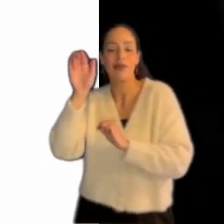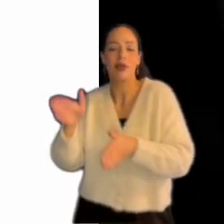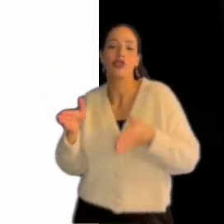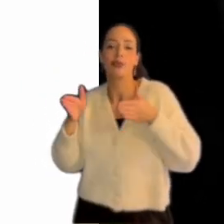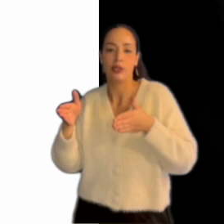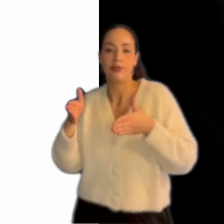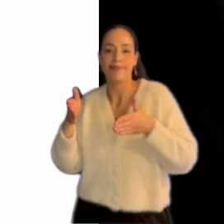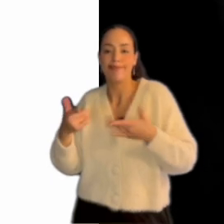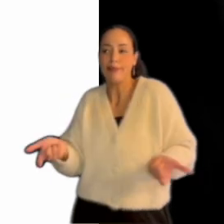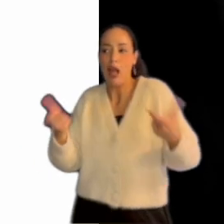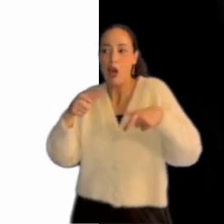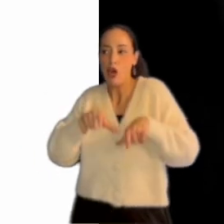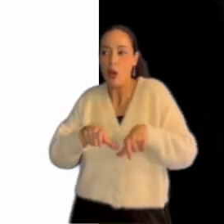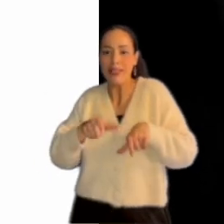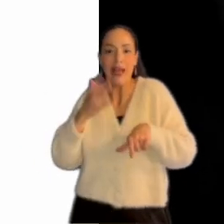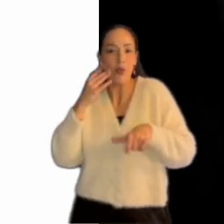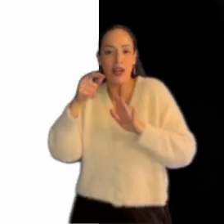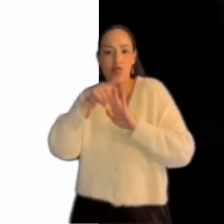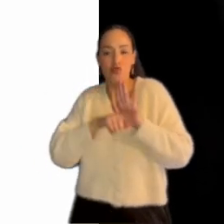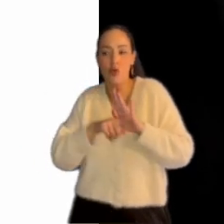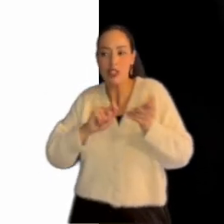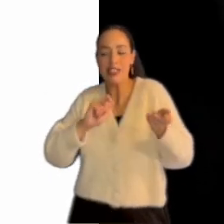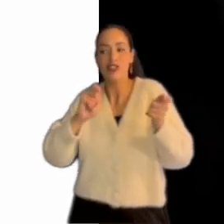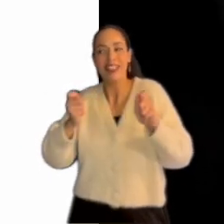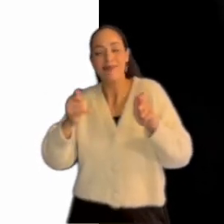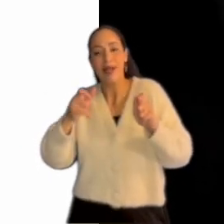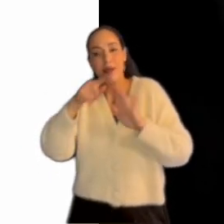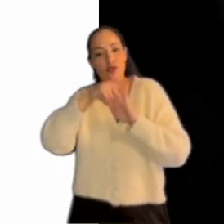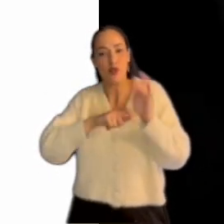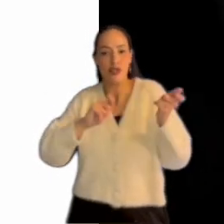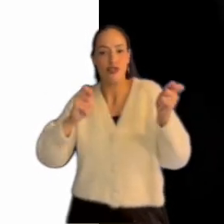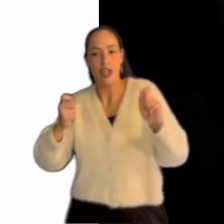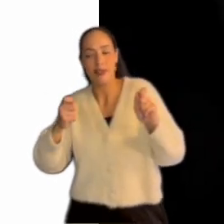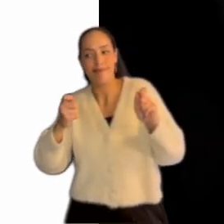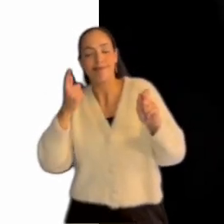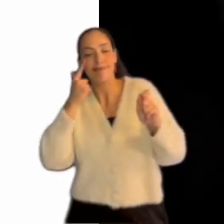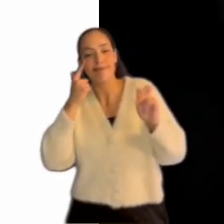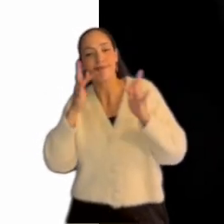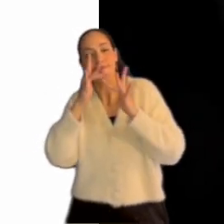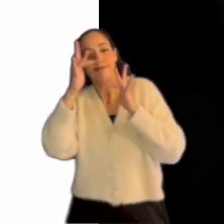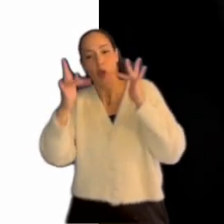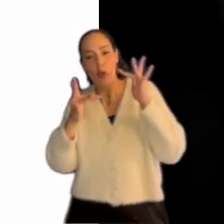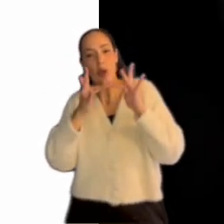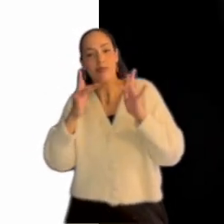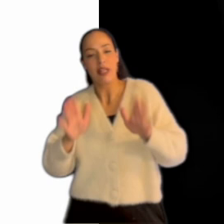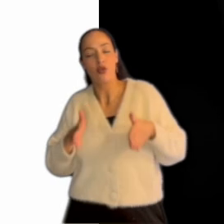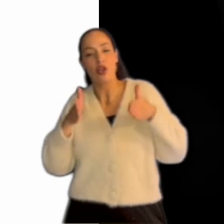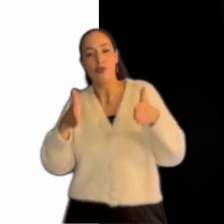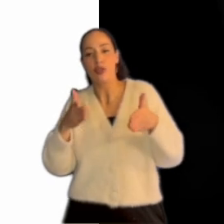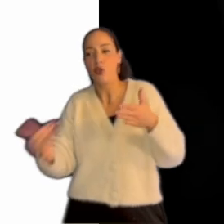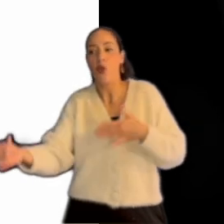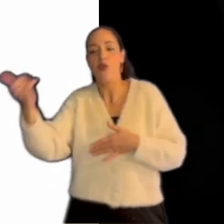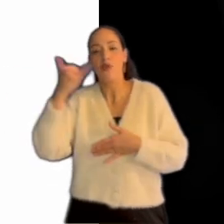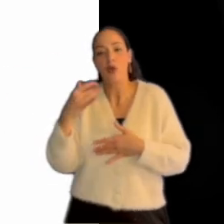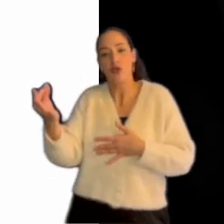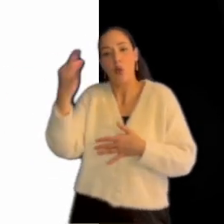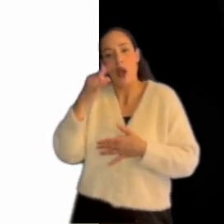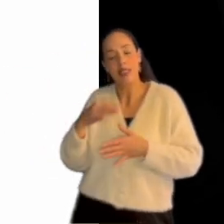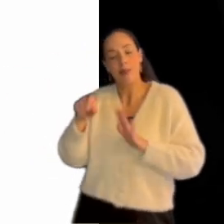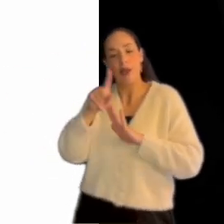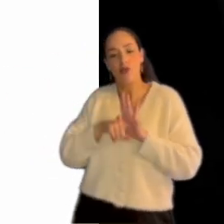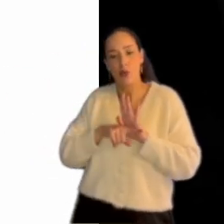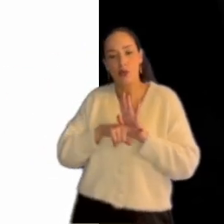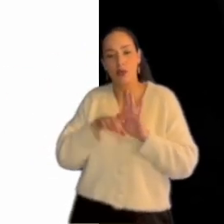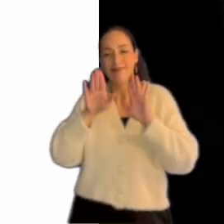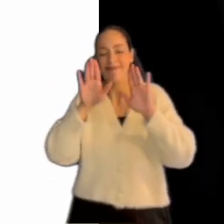are eased, this policy may change. Check the hospital website or phone us to query the latest rules. Imagine finding